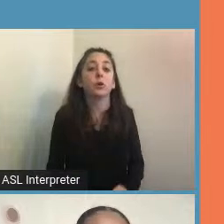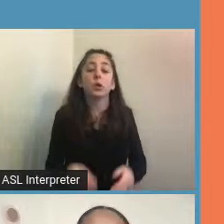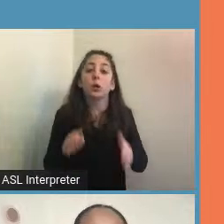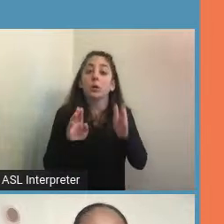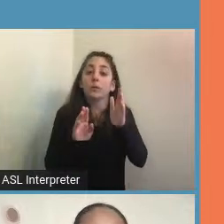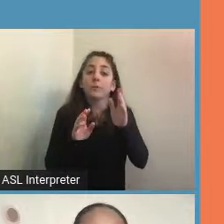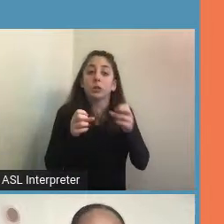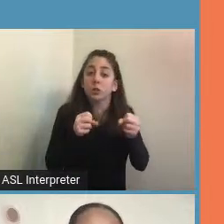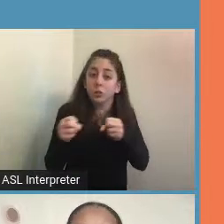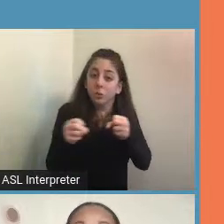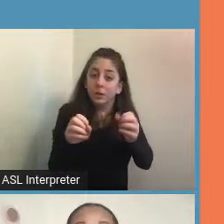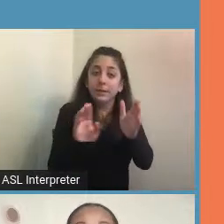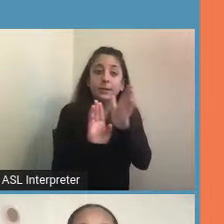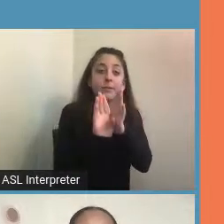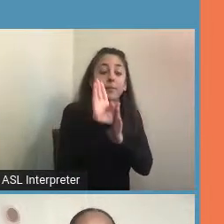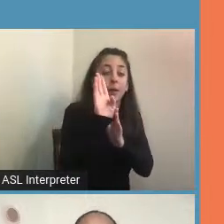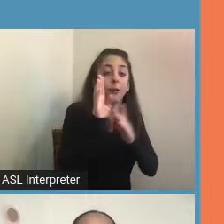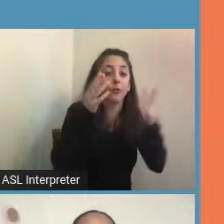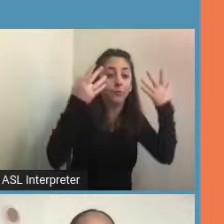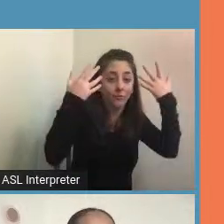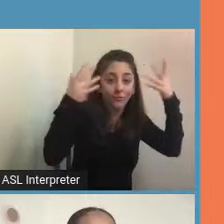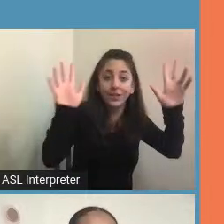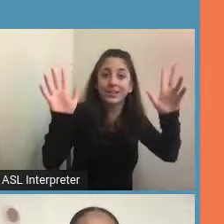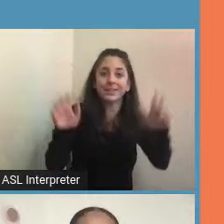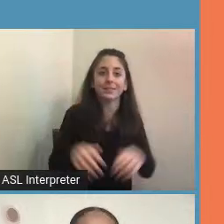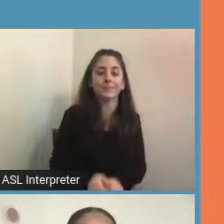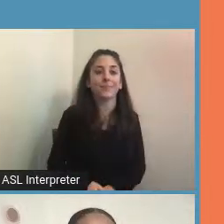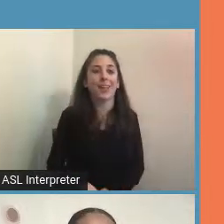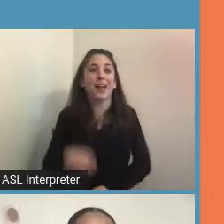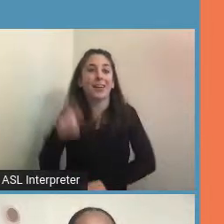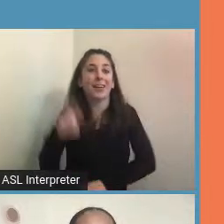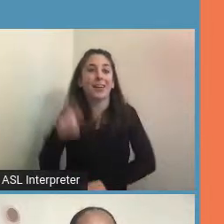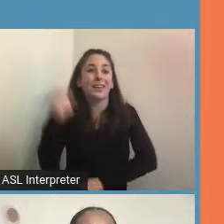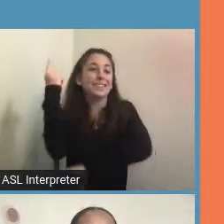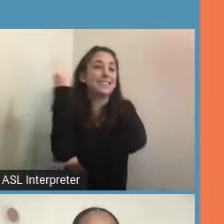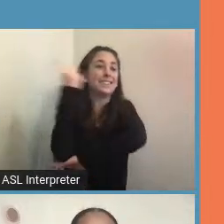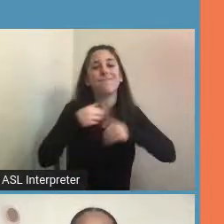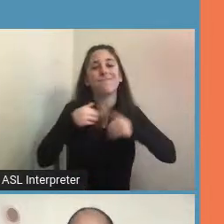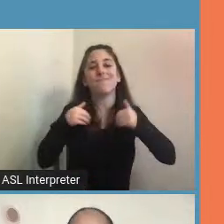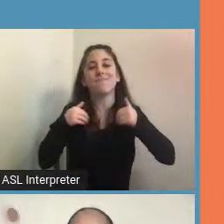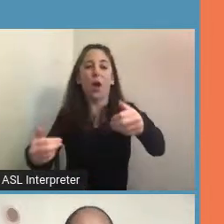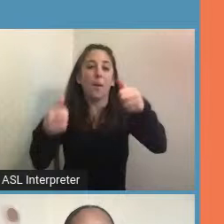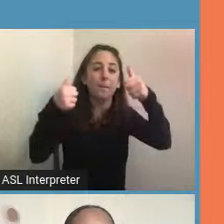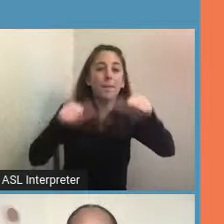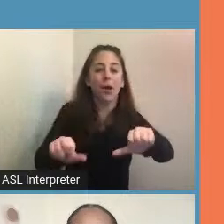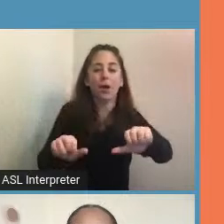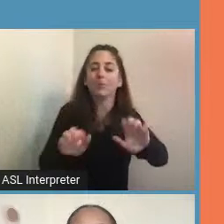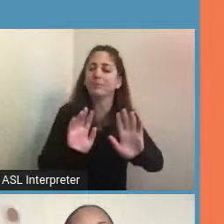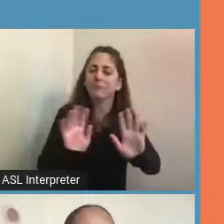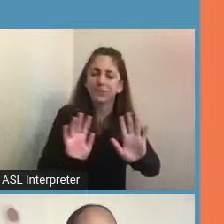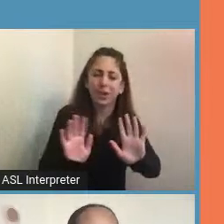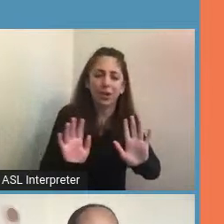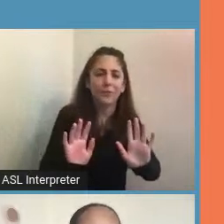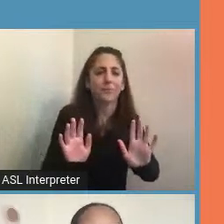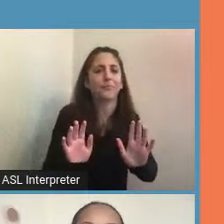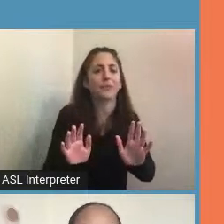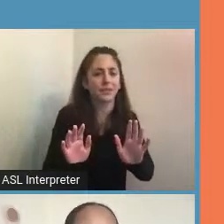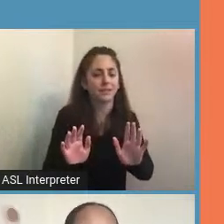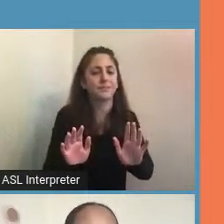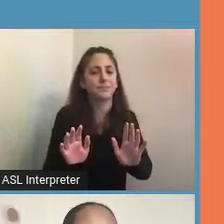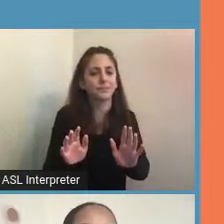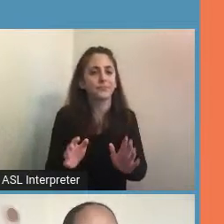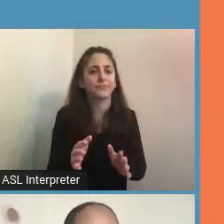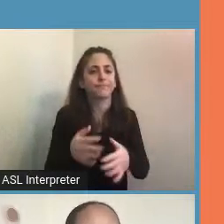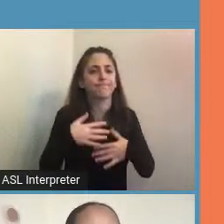strategy. Don't get to launch day and think, oh my gosh, I haven't done this. I haven't done this. No, it's okay. Just take a moment,